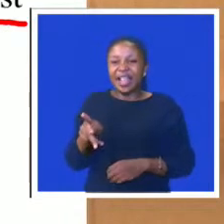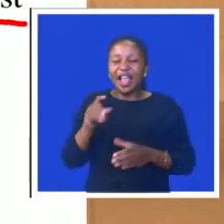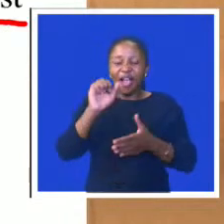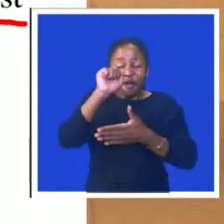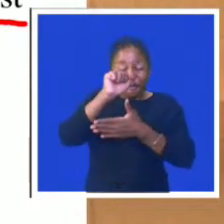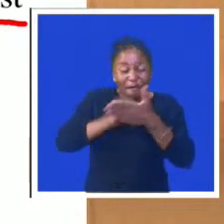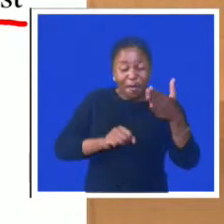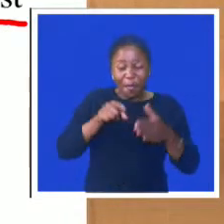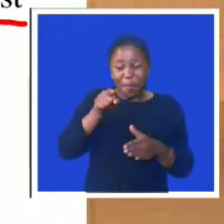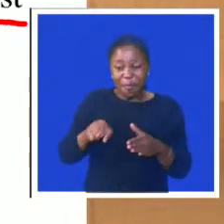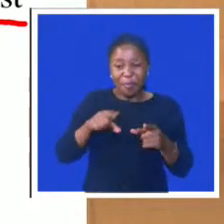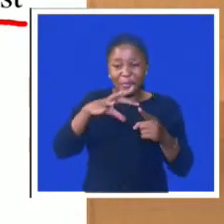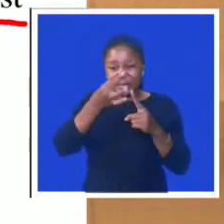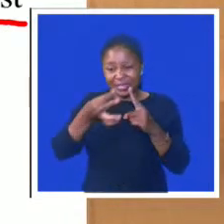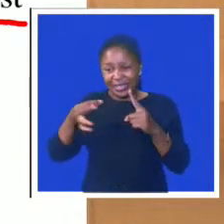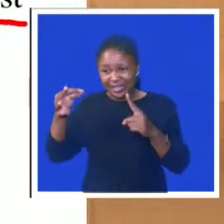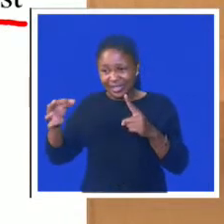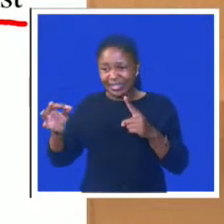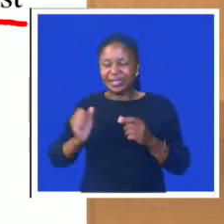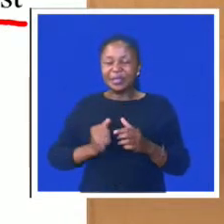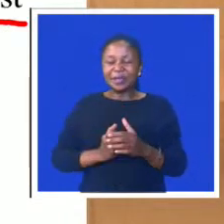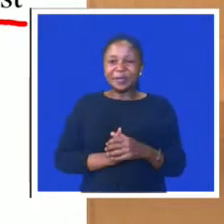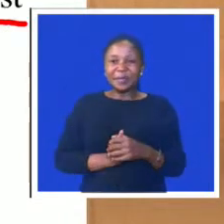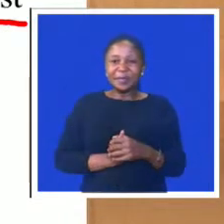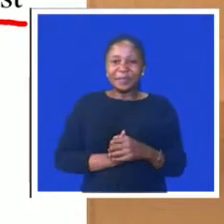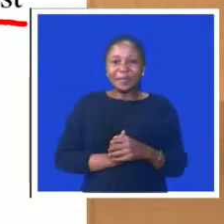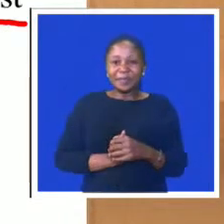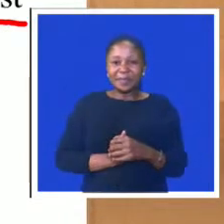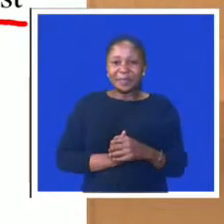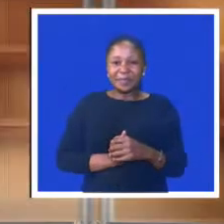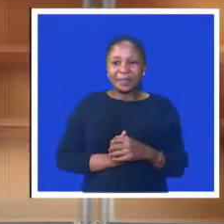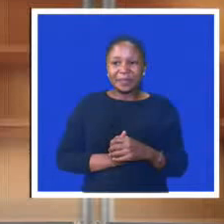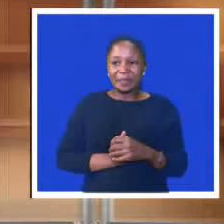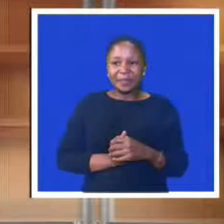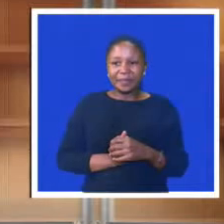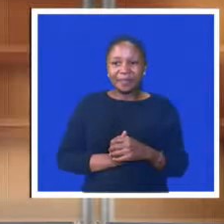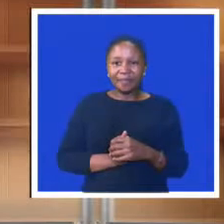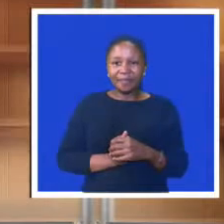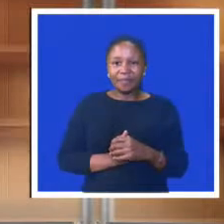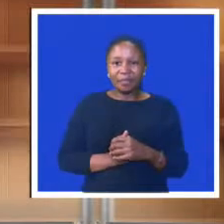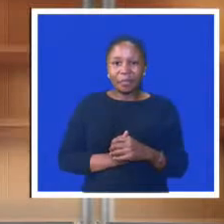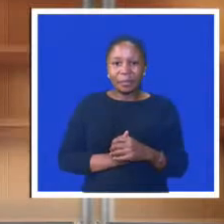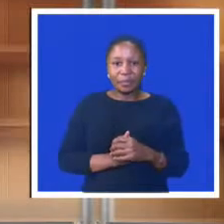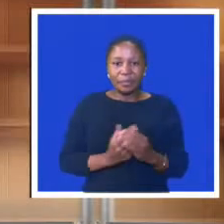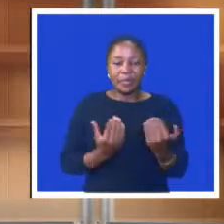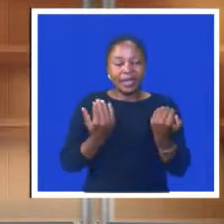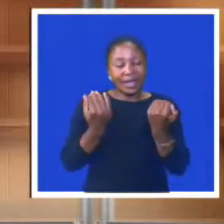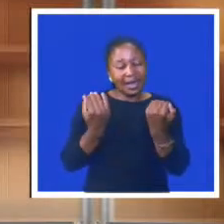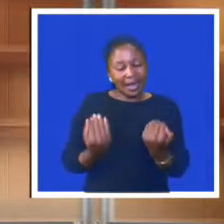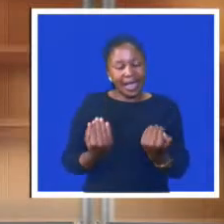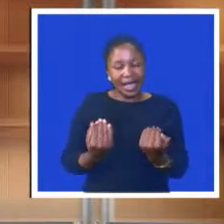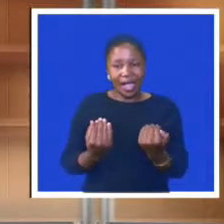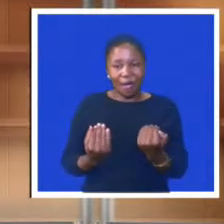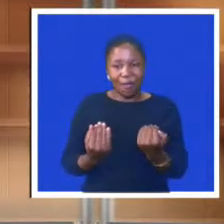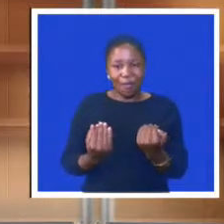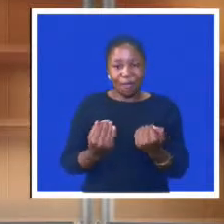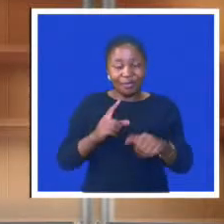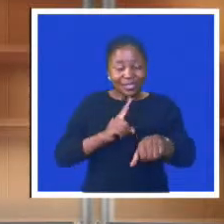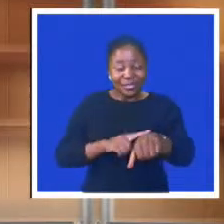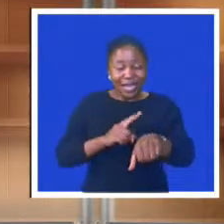sentences. All right, dear Elena. Now it's your turn to do some work for